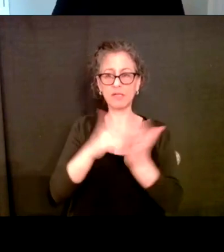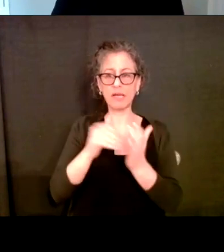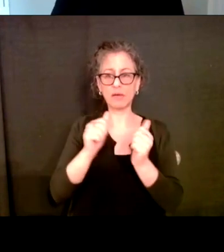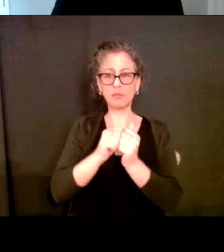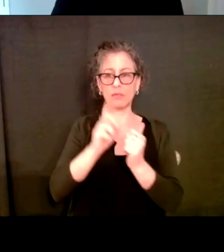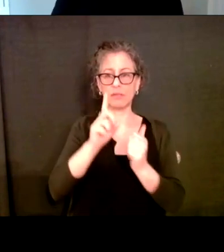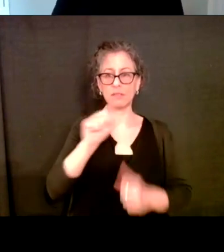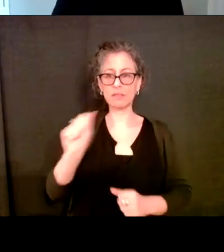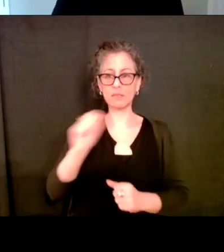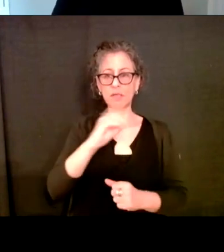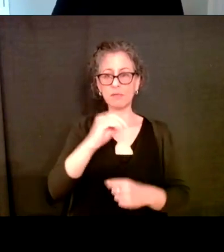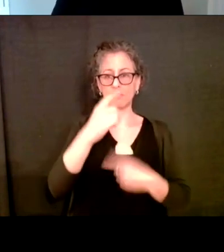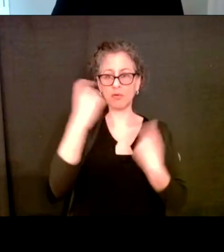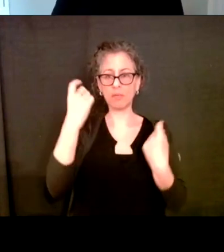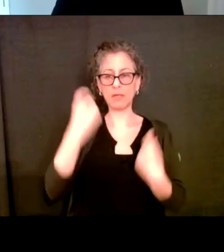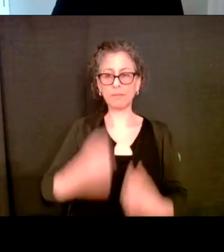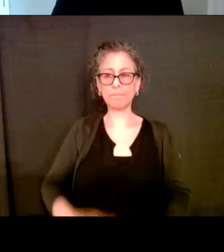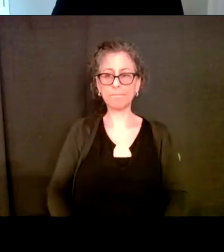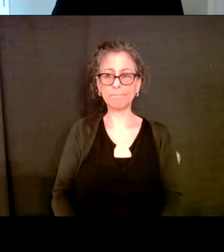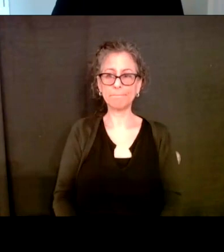disability and trauma.